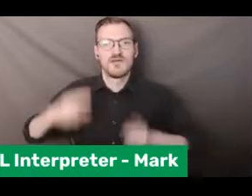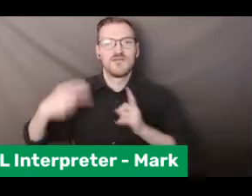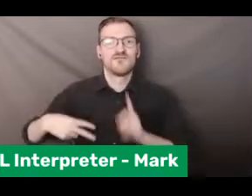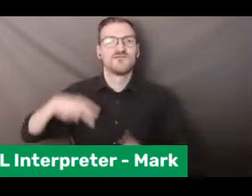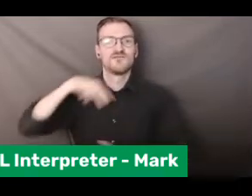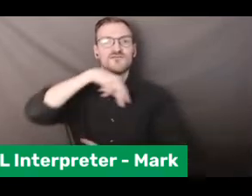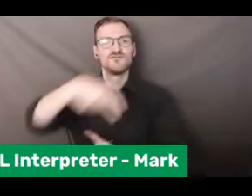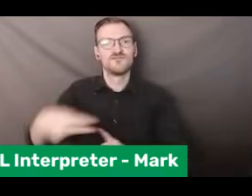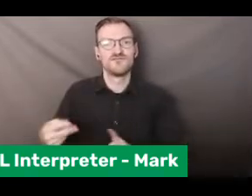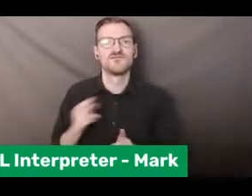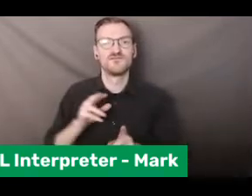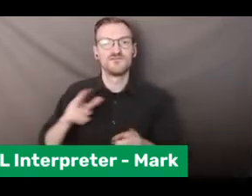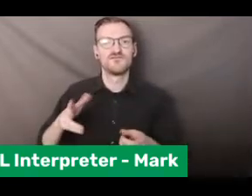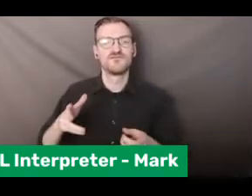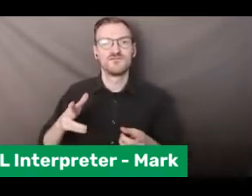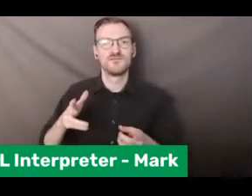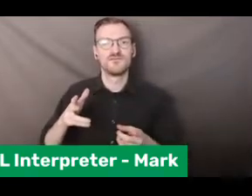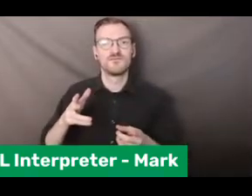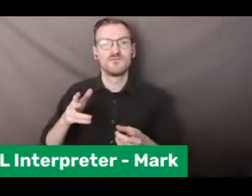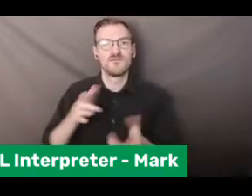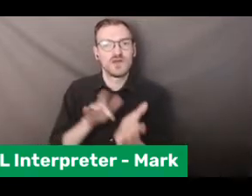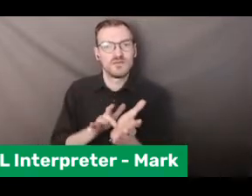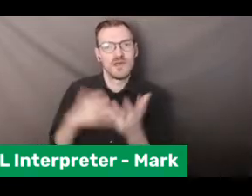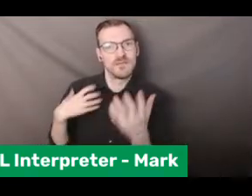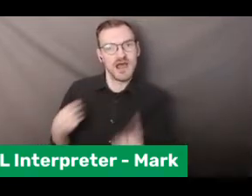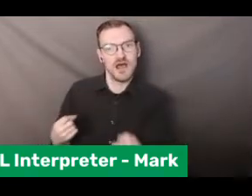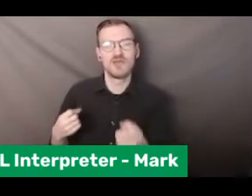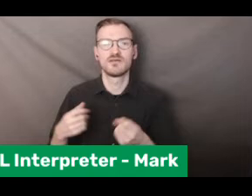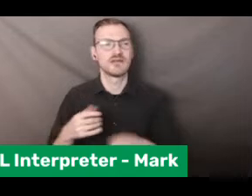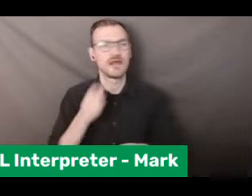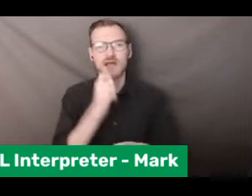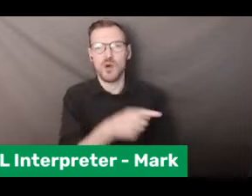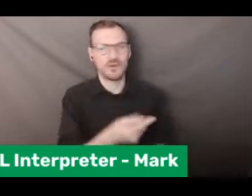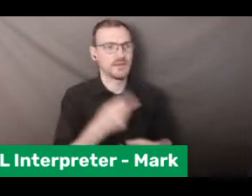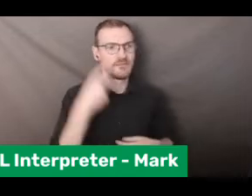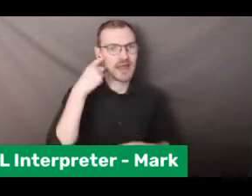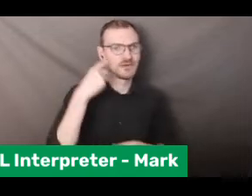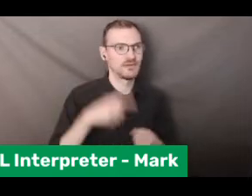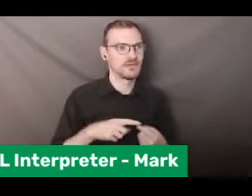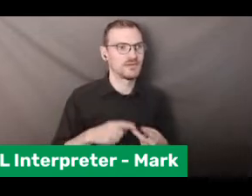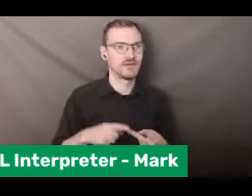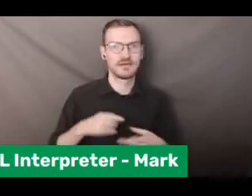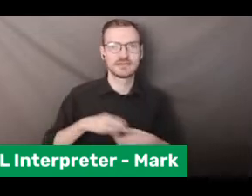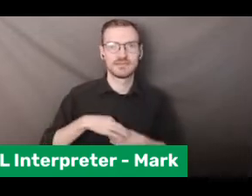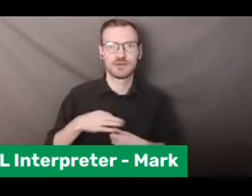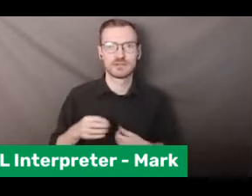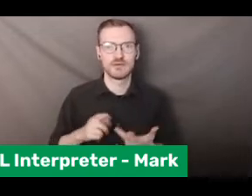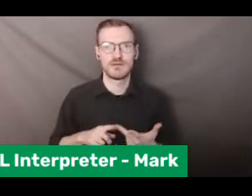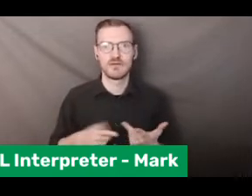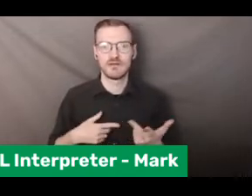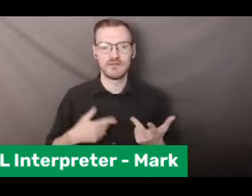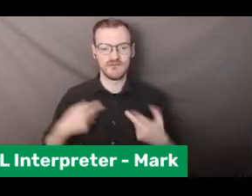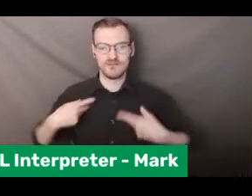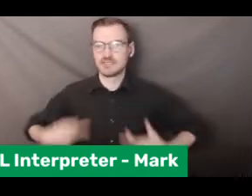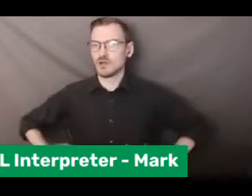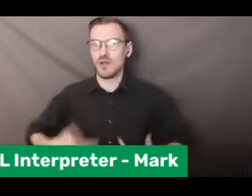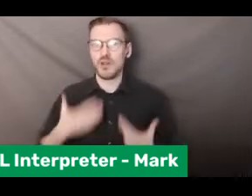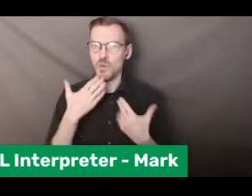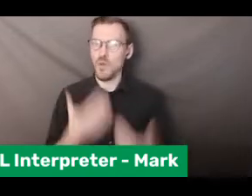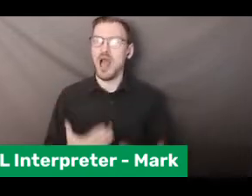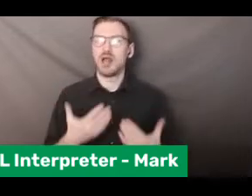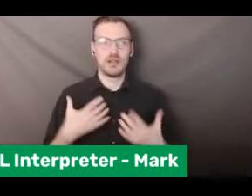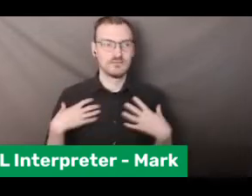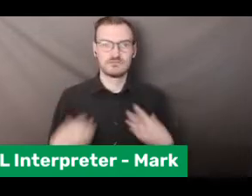mental wellness. It's not just focused on spiritual wellness. It is focused on all aspects of our identities, socially constructed or